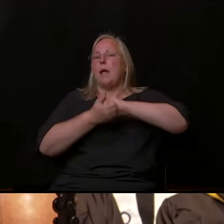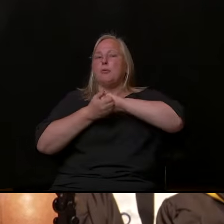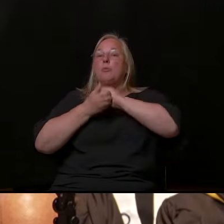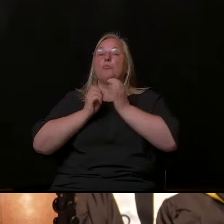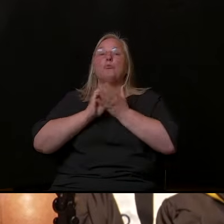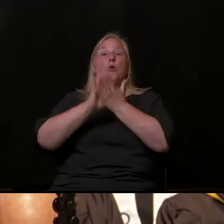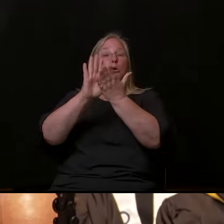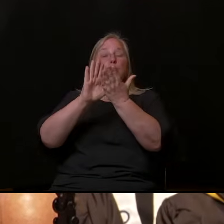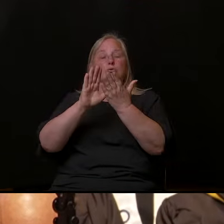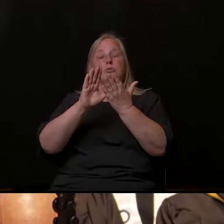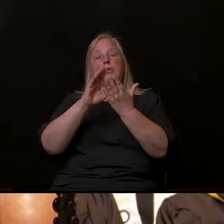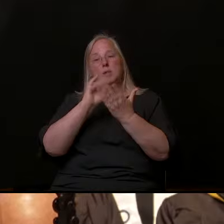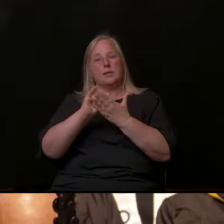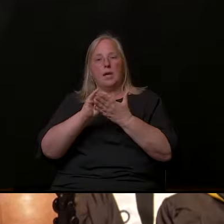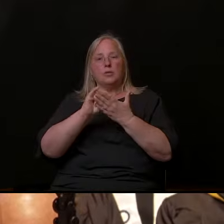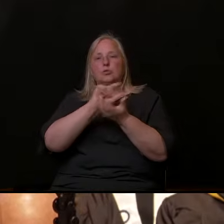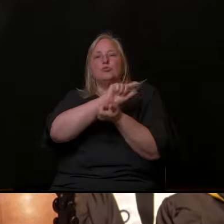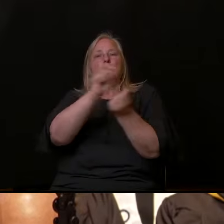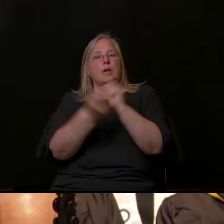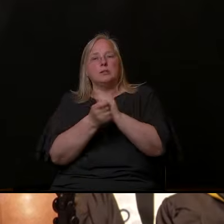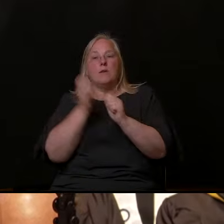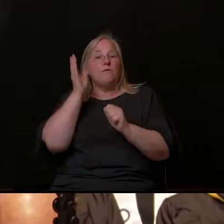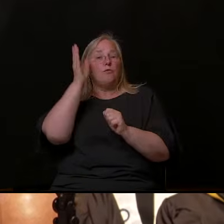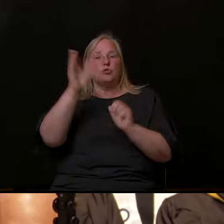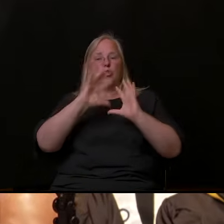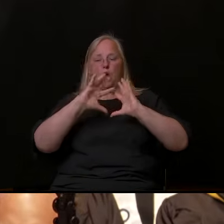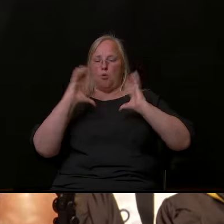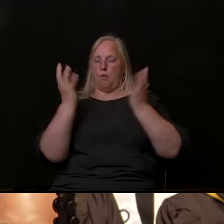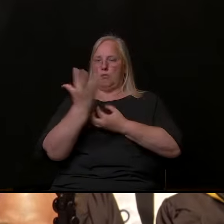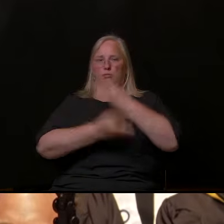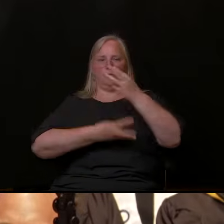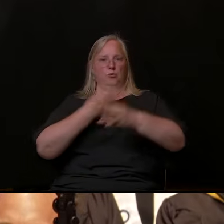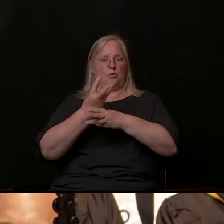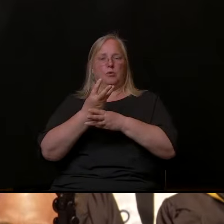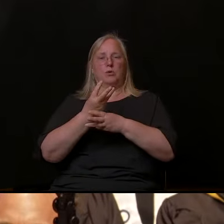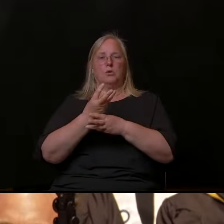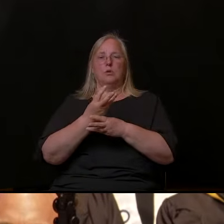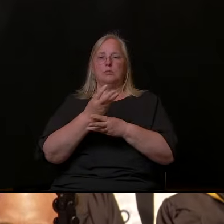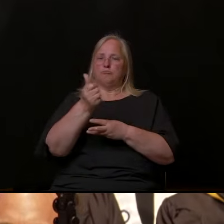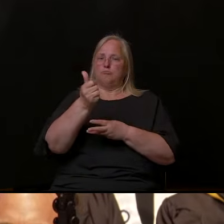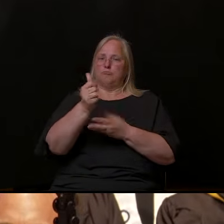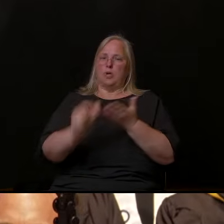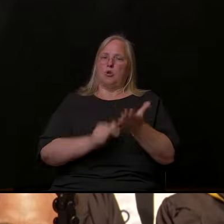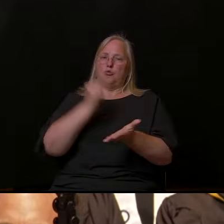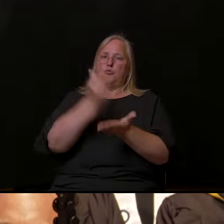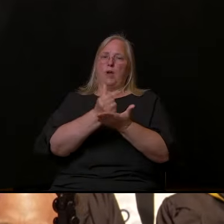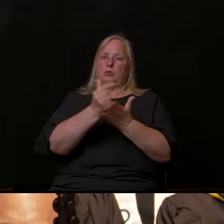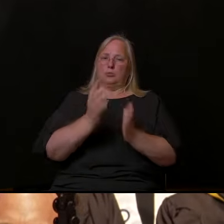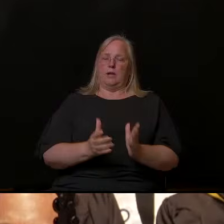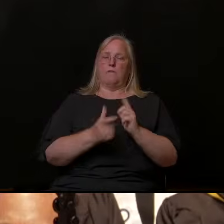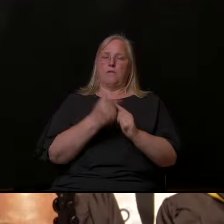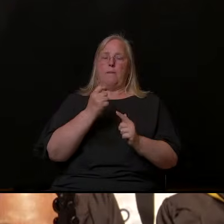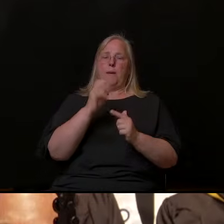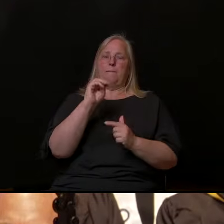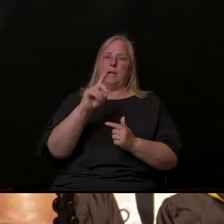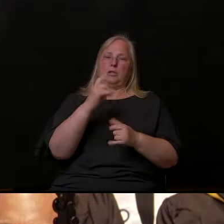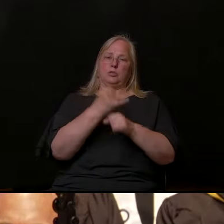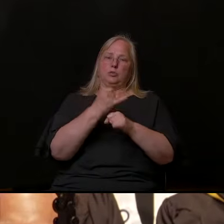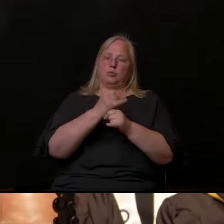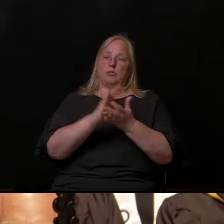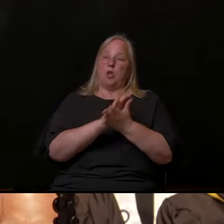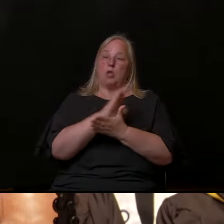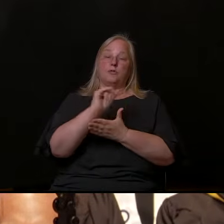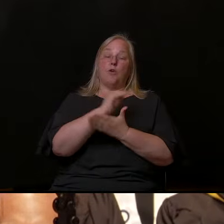could transform futures around the globe. A graduate of the Maryland Institute College of Art,